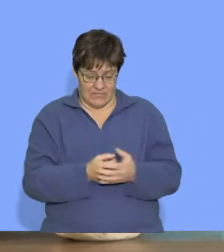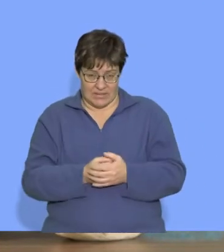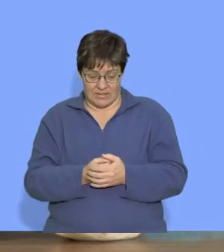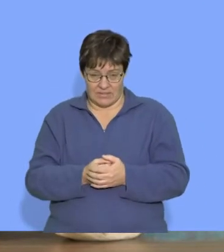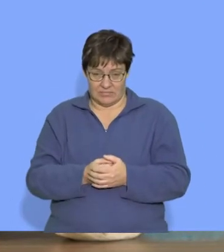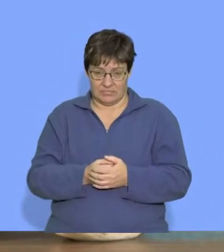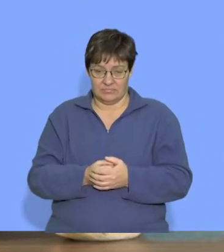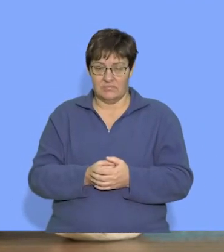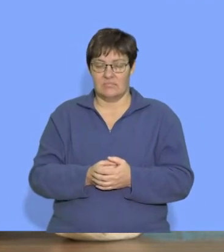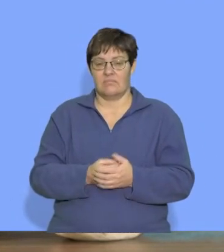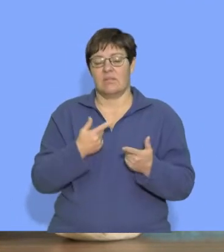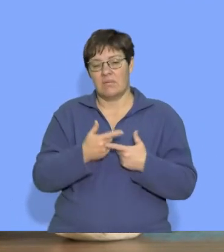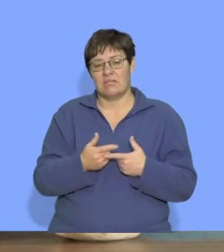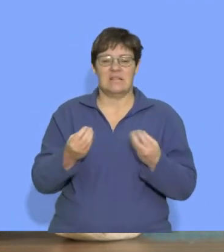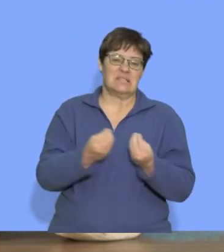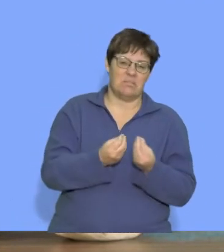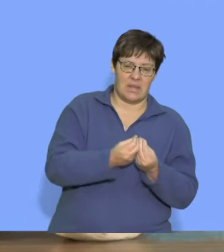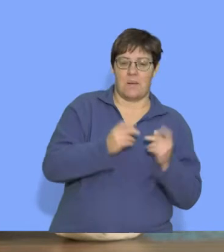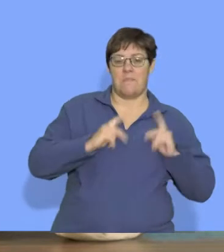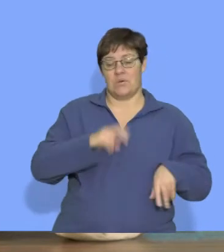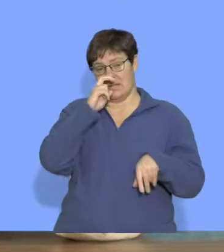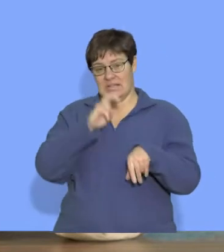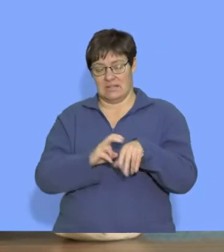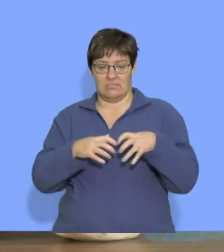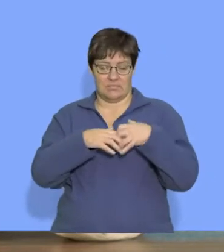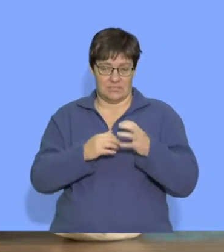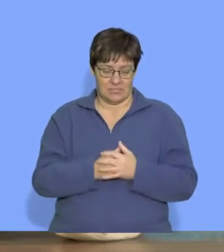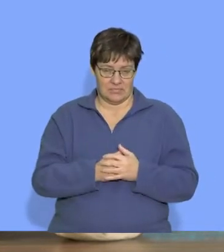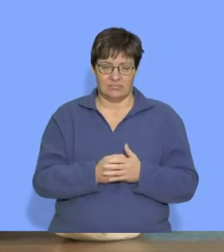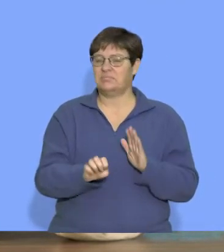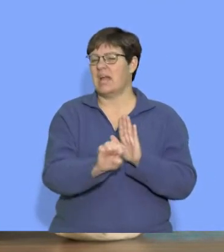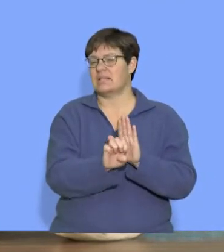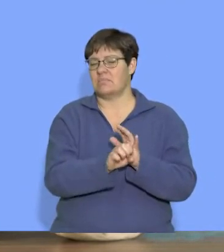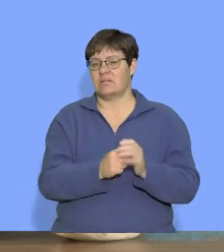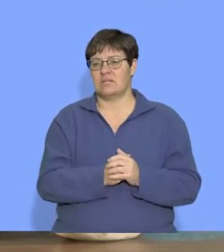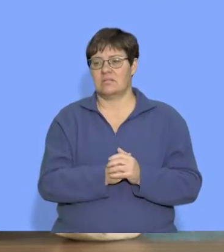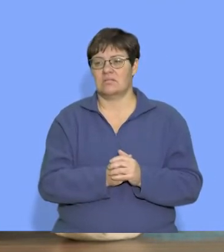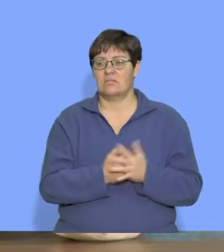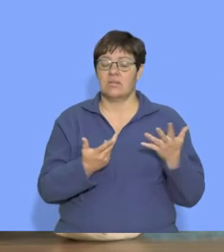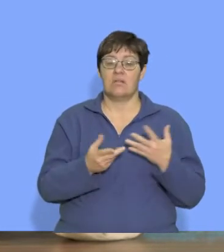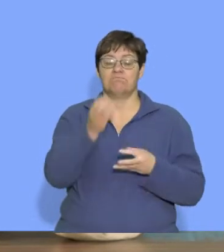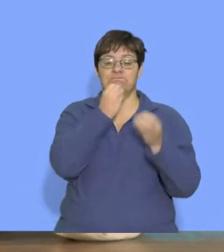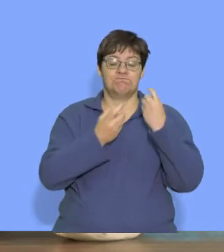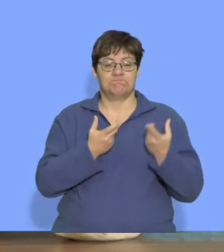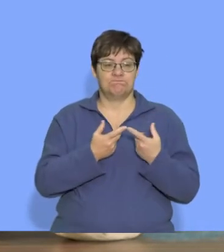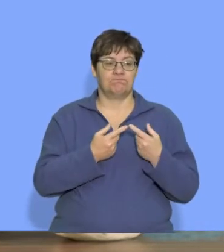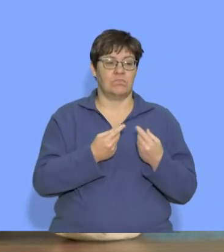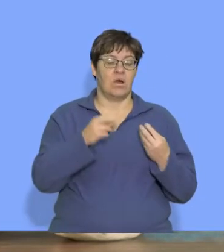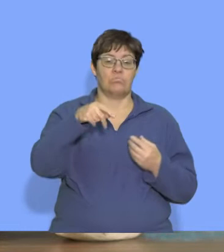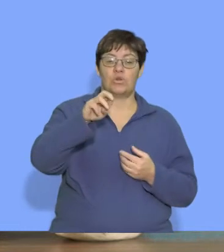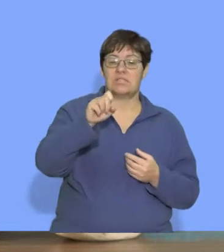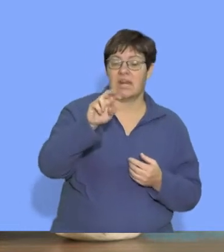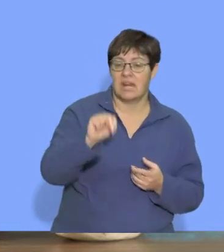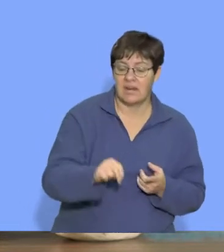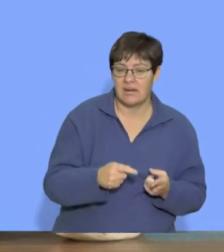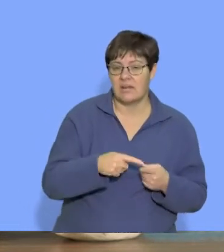So reprogramming it, making something that the body needs. So I'll give you an example. So when we consume your